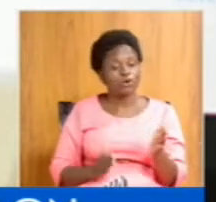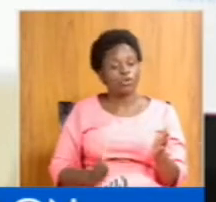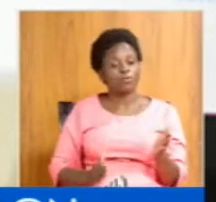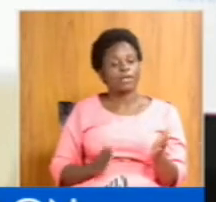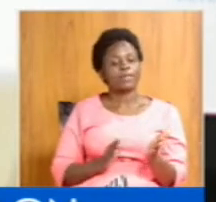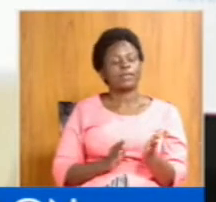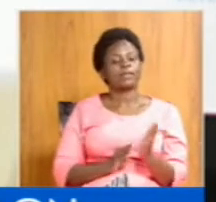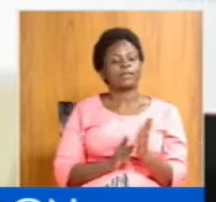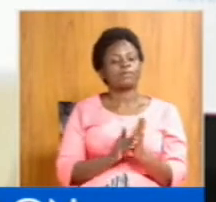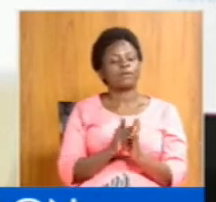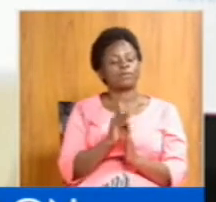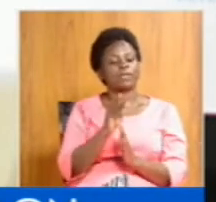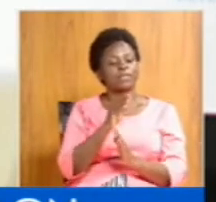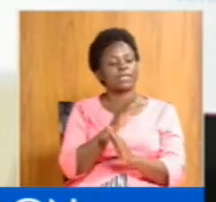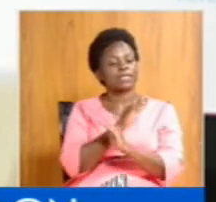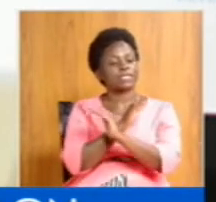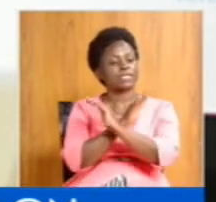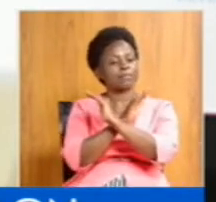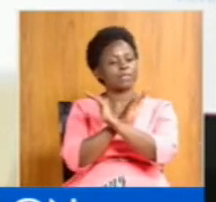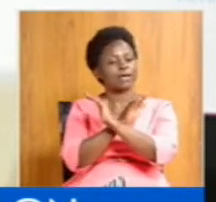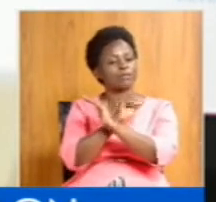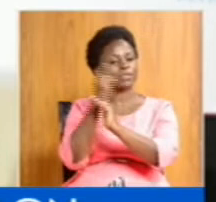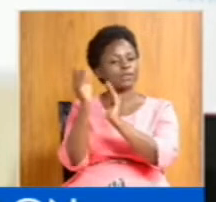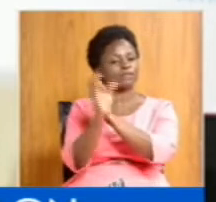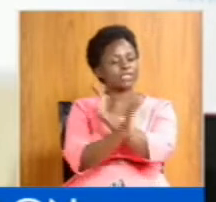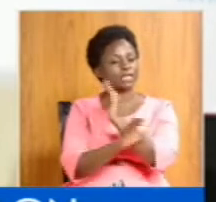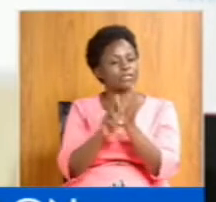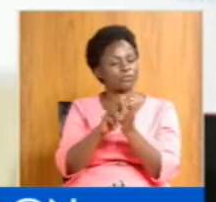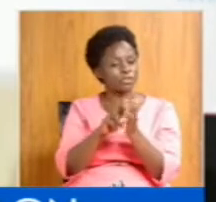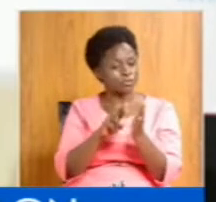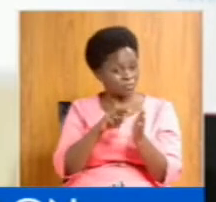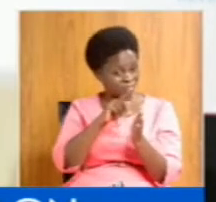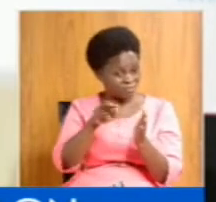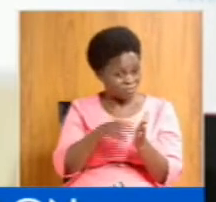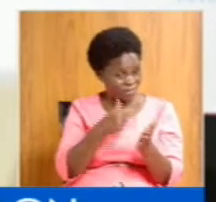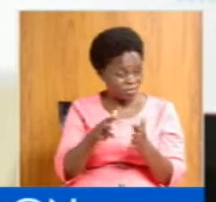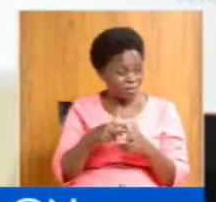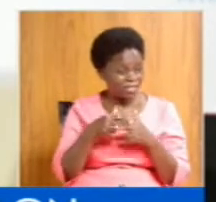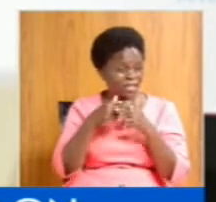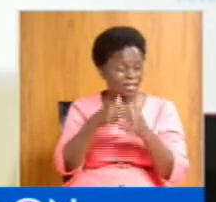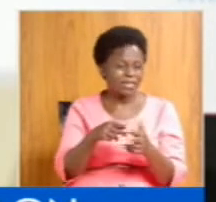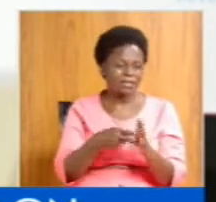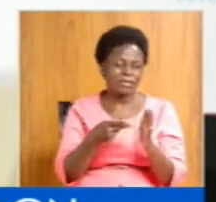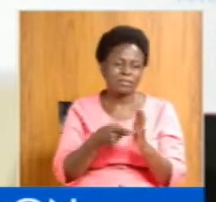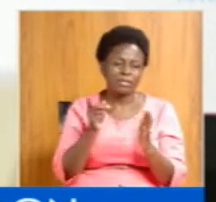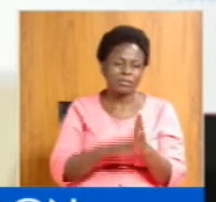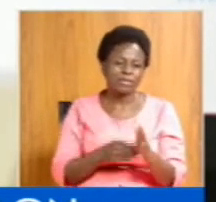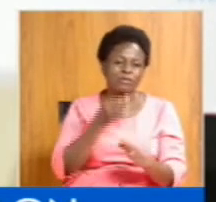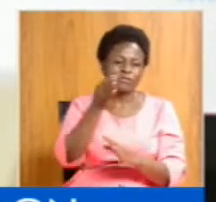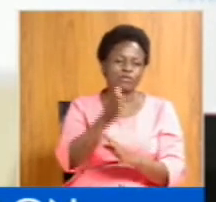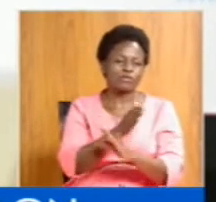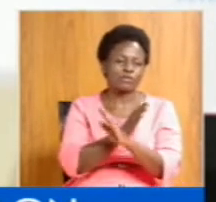back debt I think Zambia was the first country to default on their debt in this season and what that means for the future of